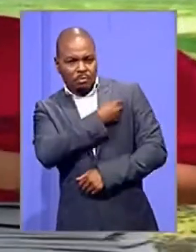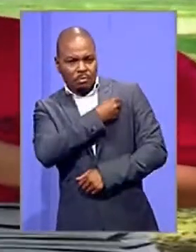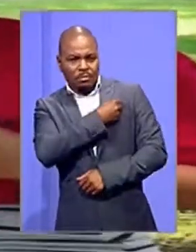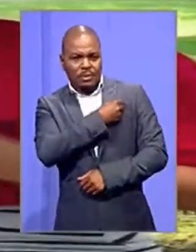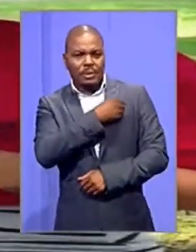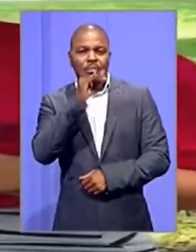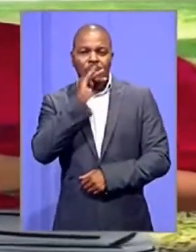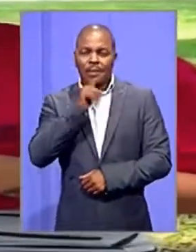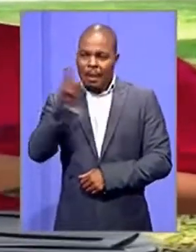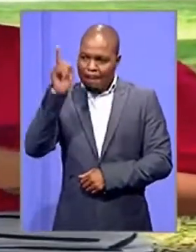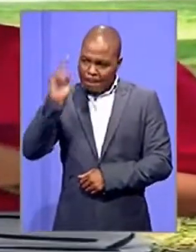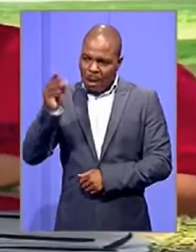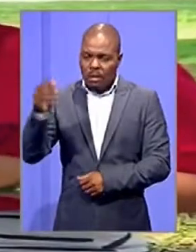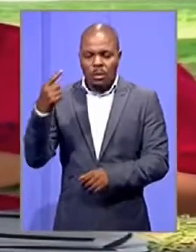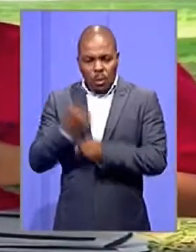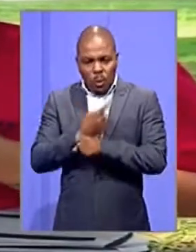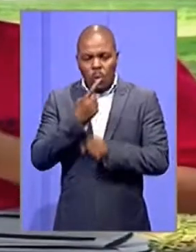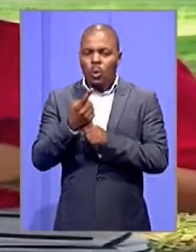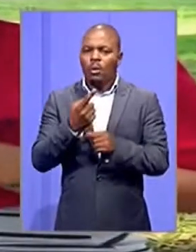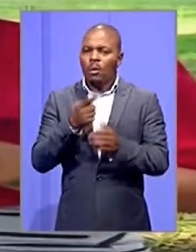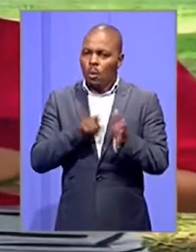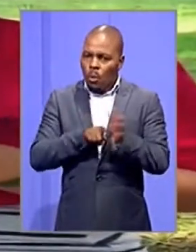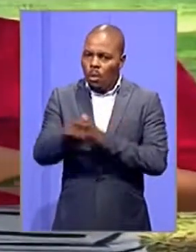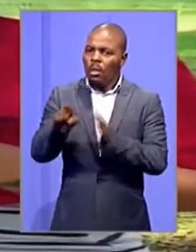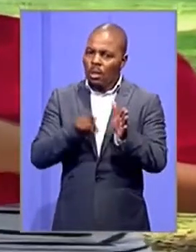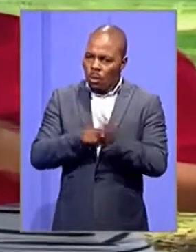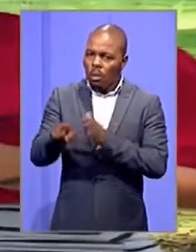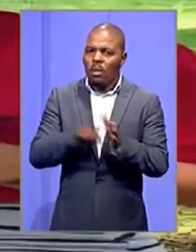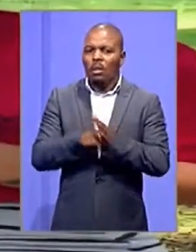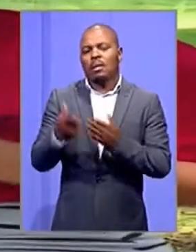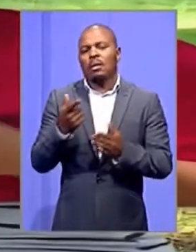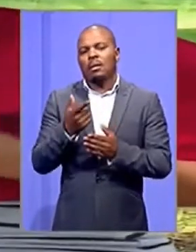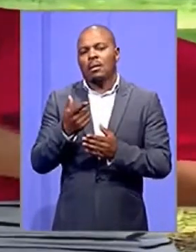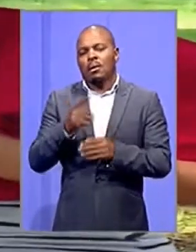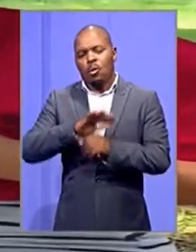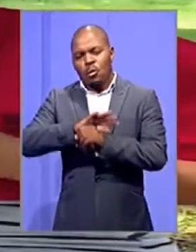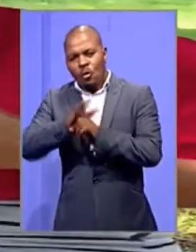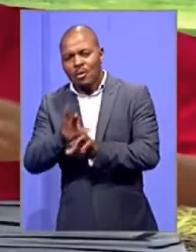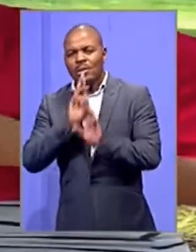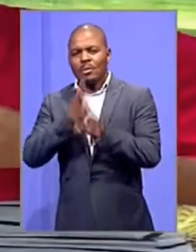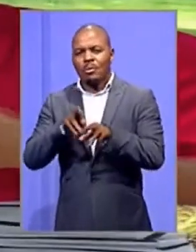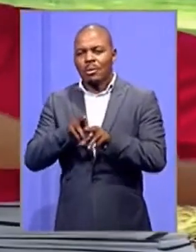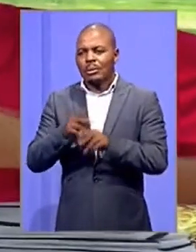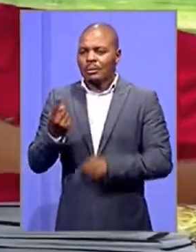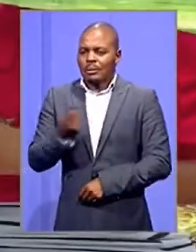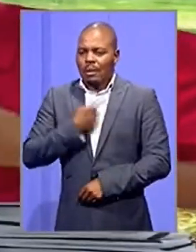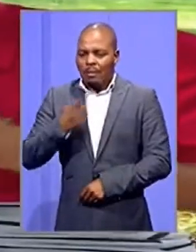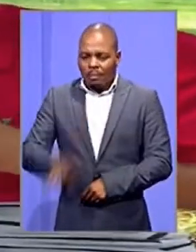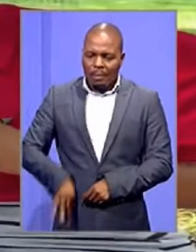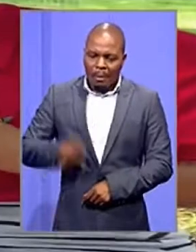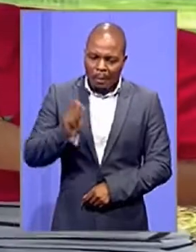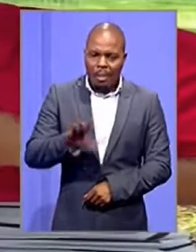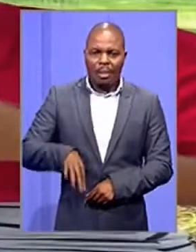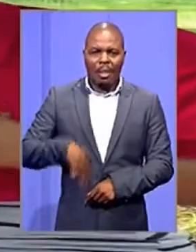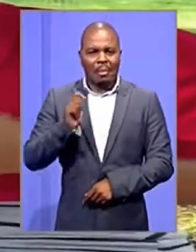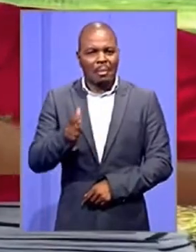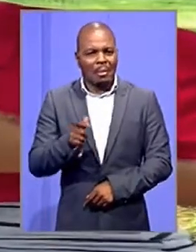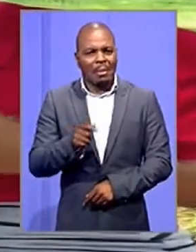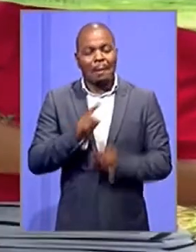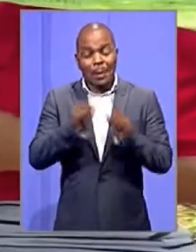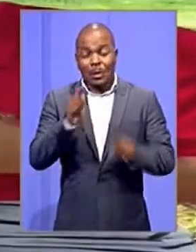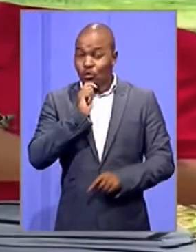expected to submit a weekly COVID-19 report at their own personal expense. And the